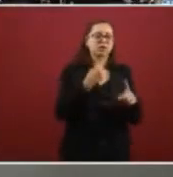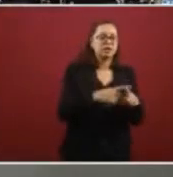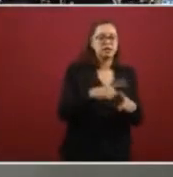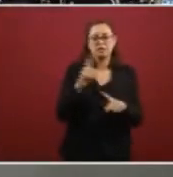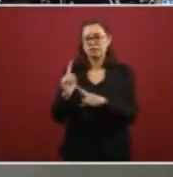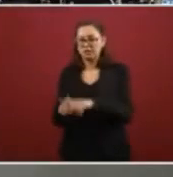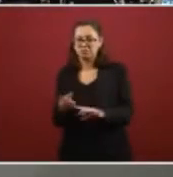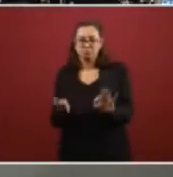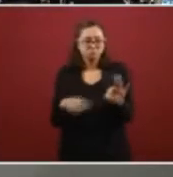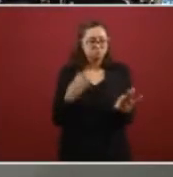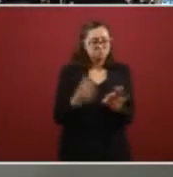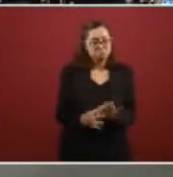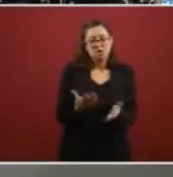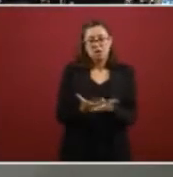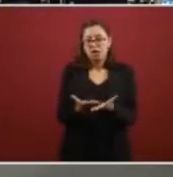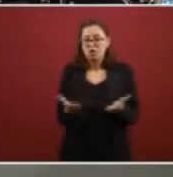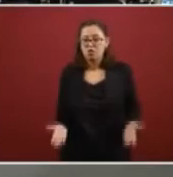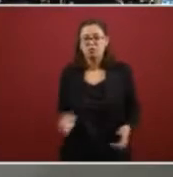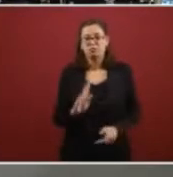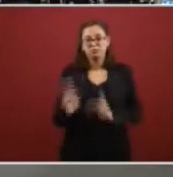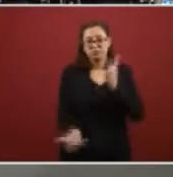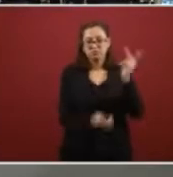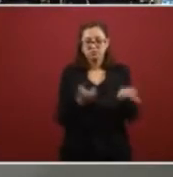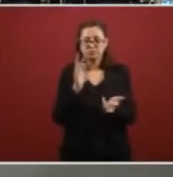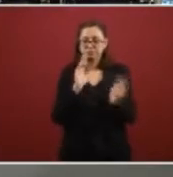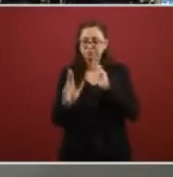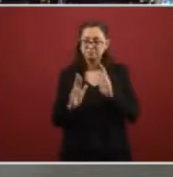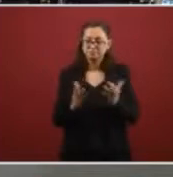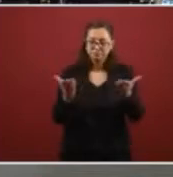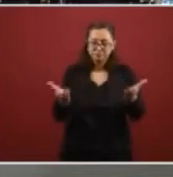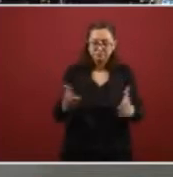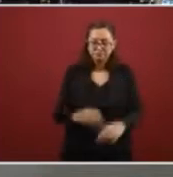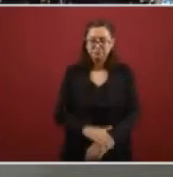and start asking questions and answers.